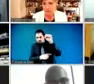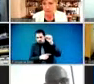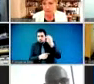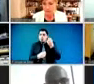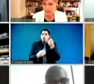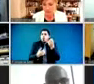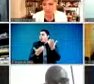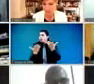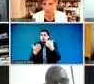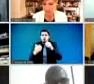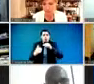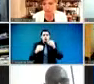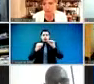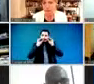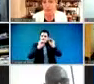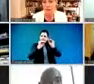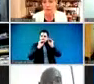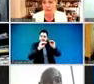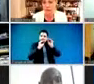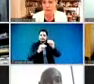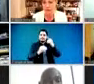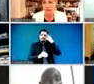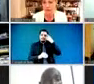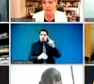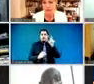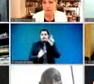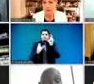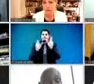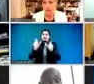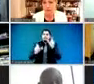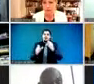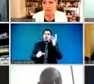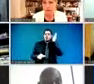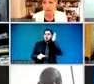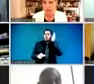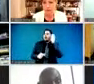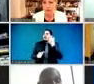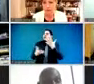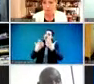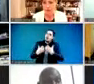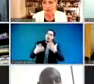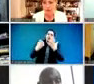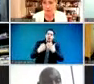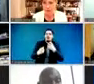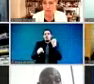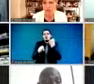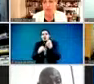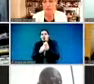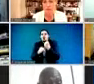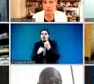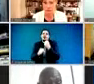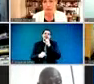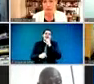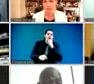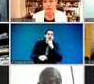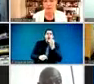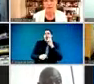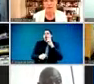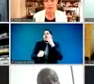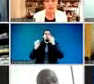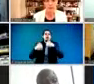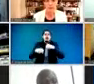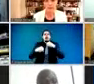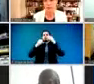If I speak to my country, I would say yes. We have manual, and we have been working this together with UNESCO. We have been doing together